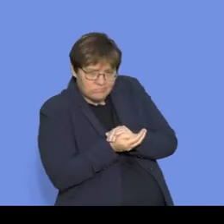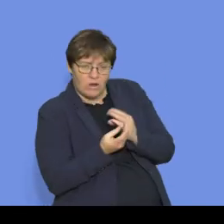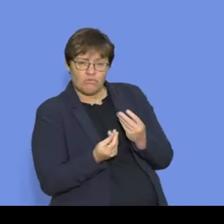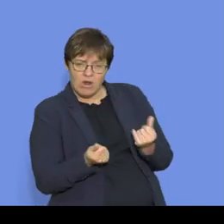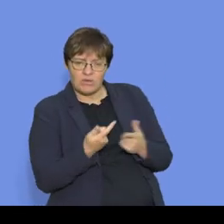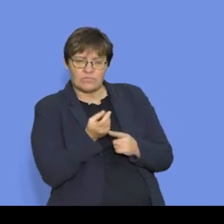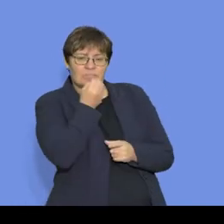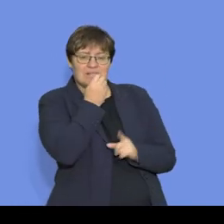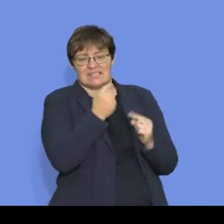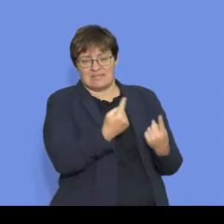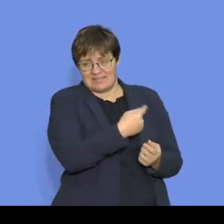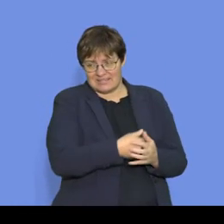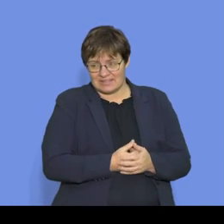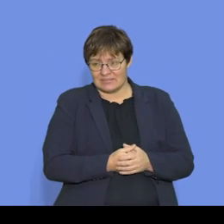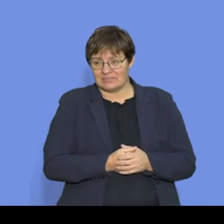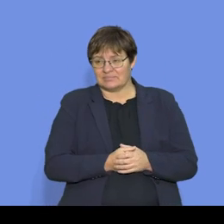they didn't get eaten.